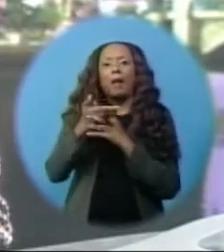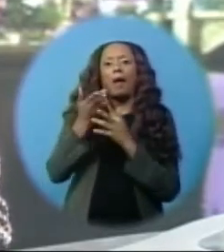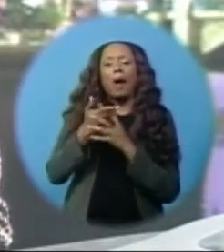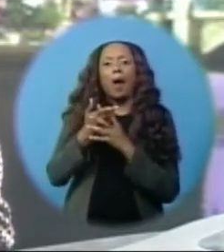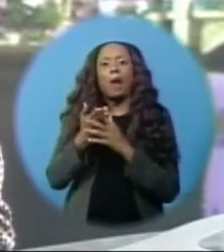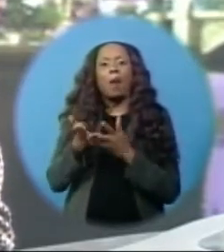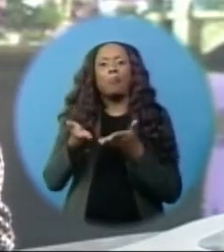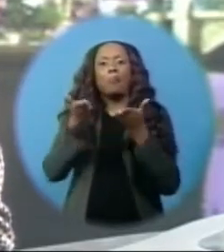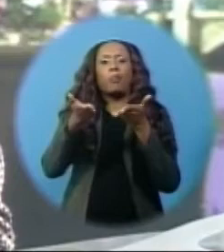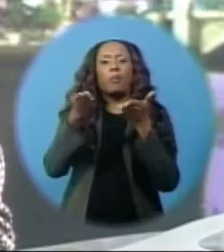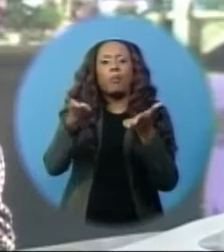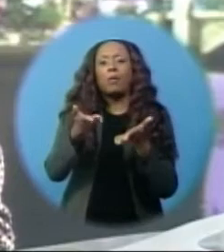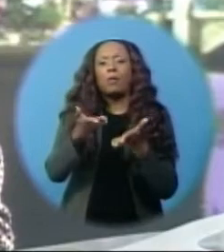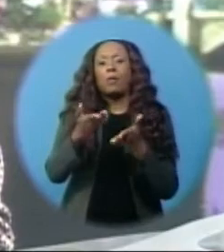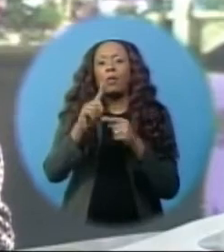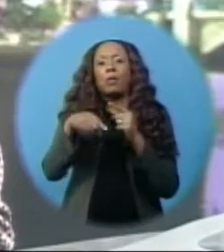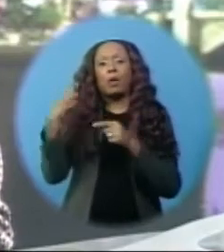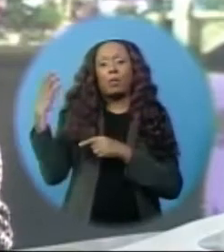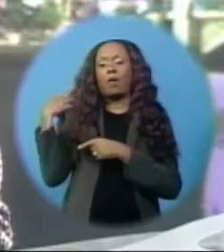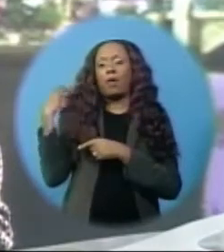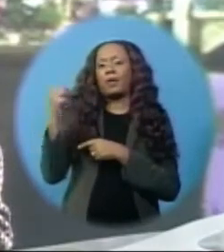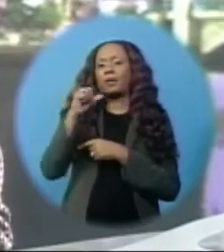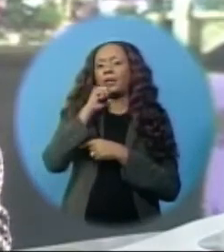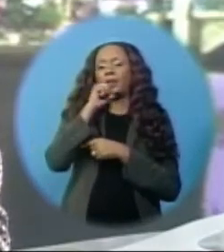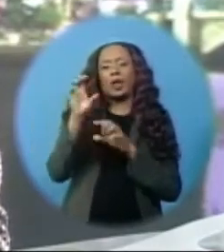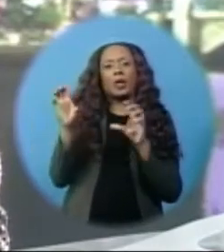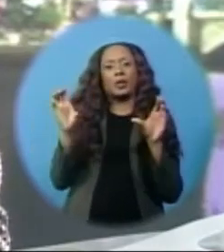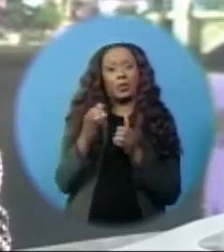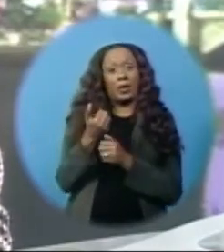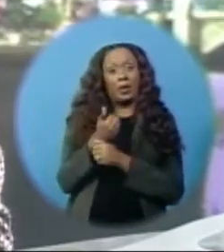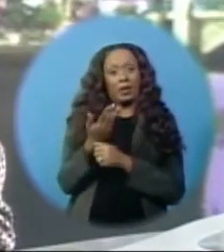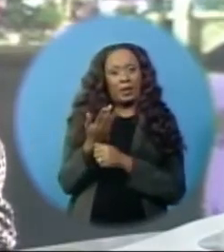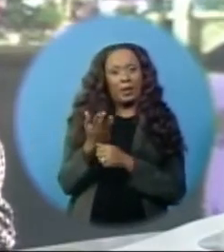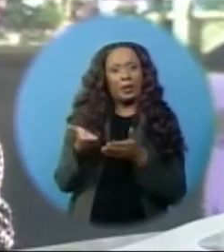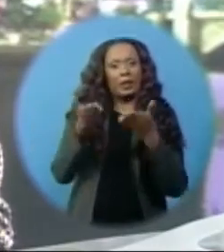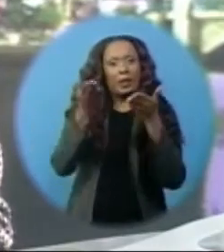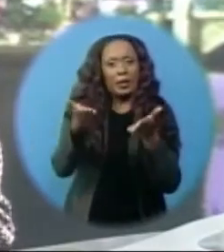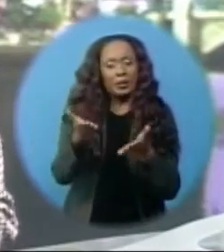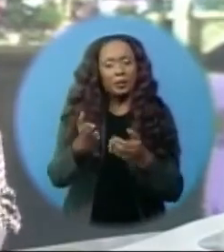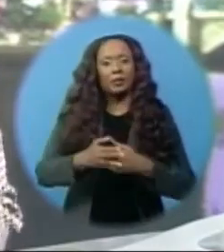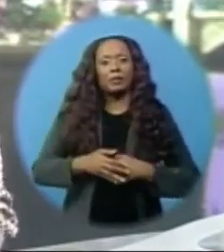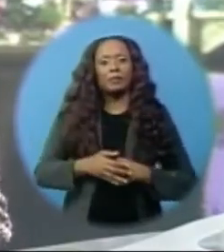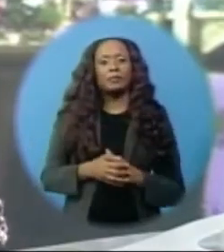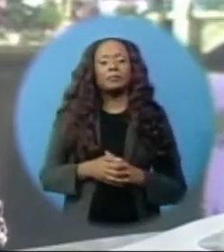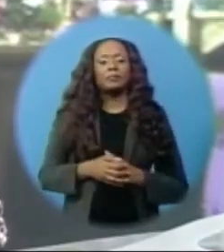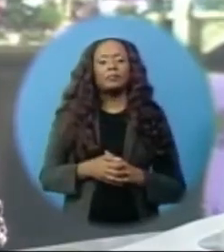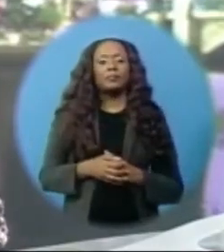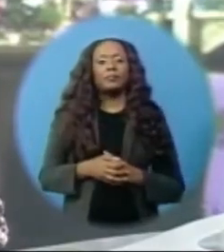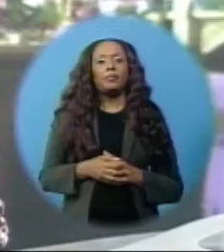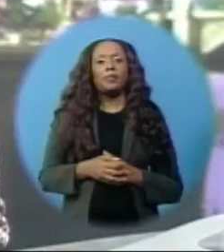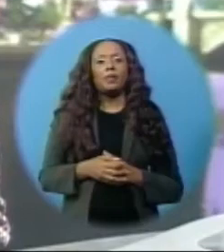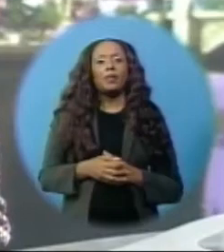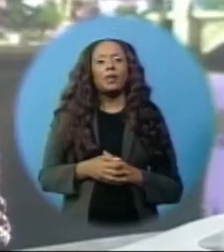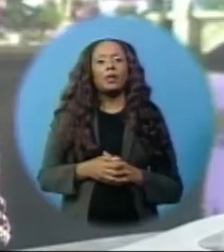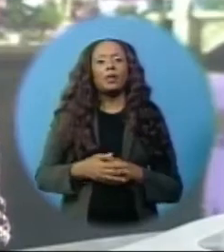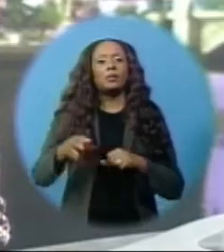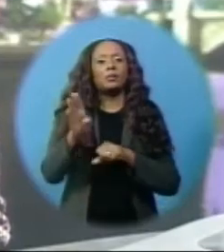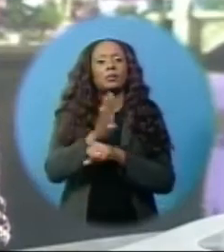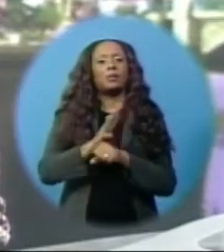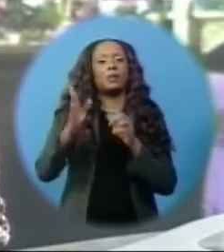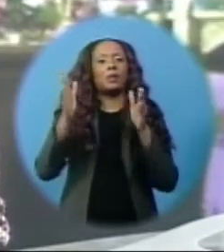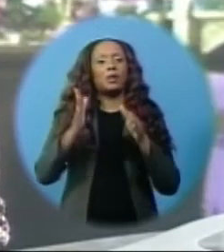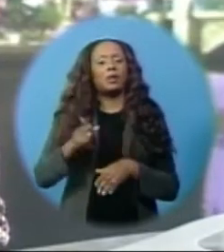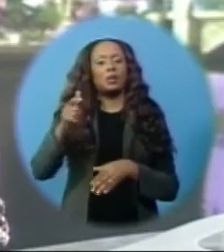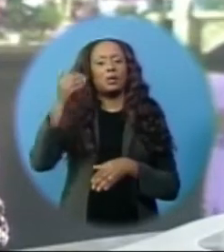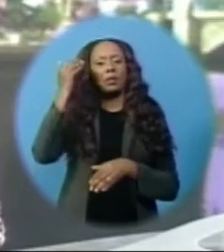where employers don't uphold their end of the process. Well, Barbadians are being asked to note that all high